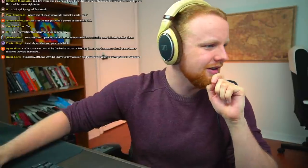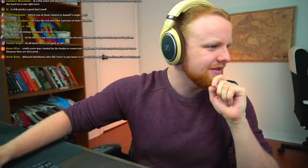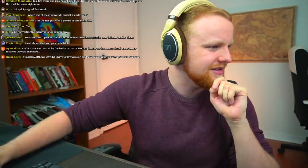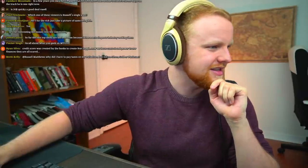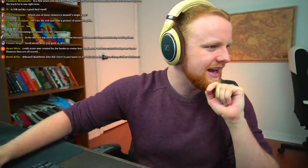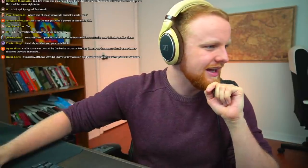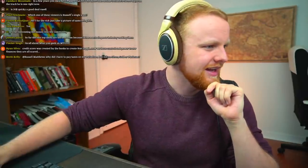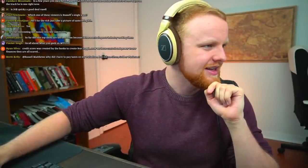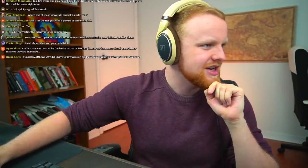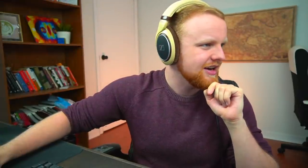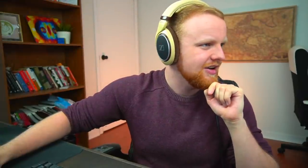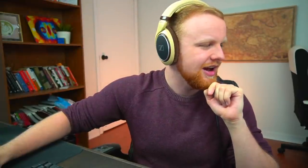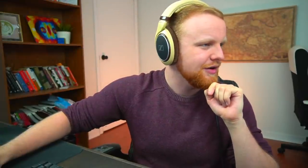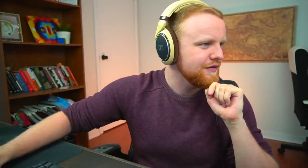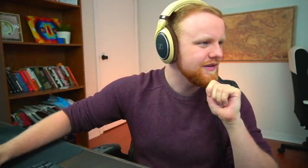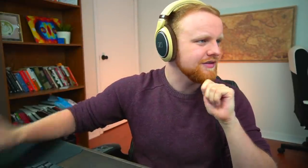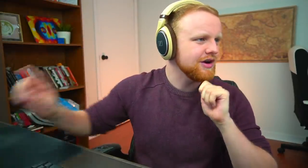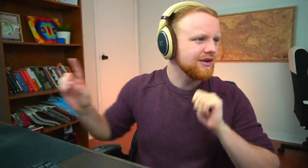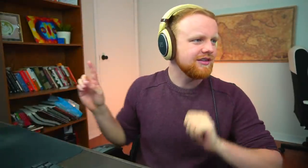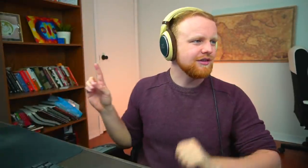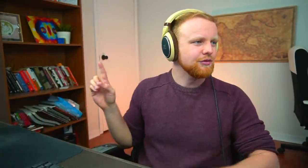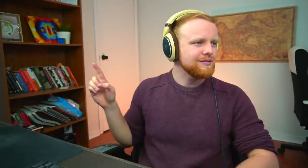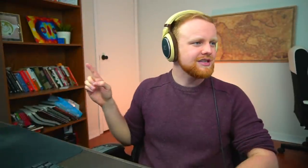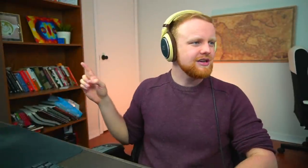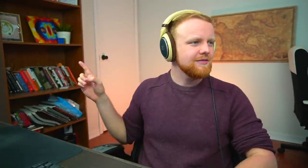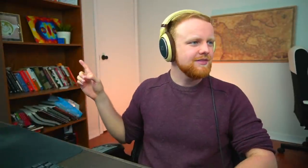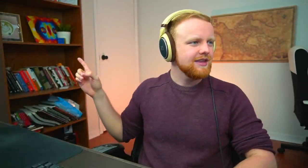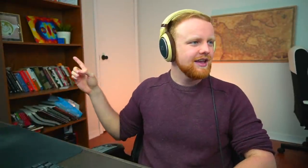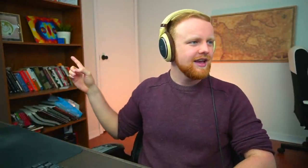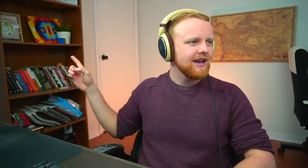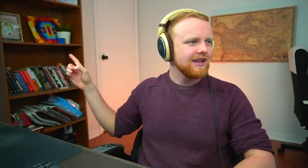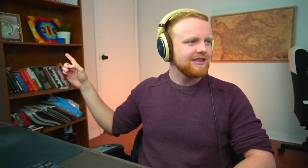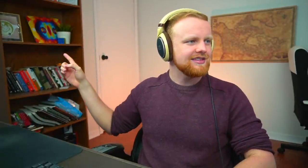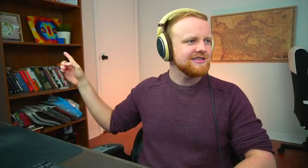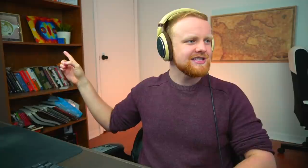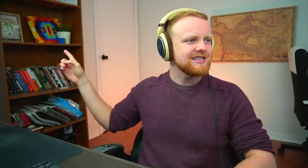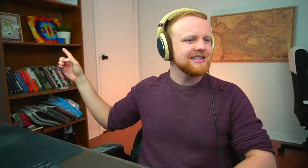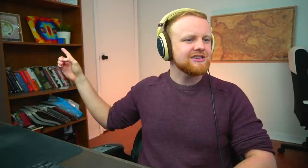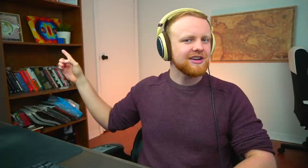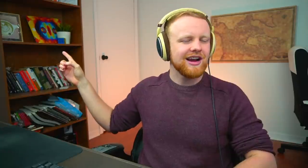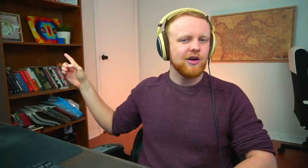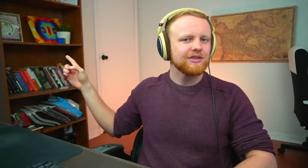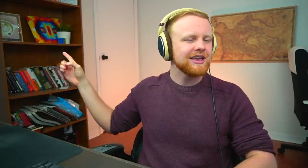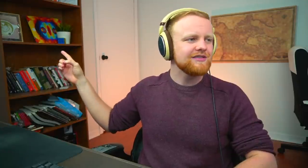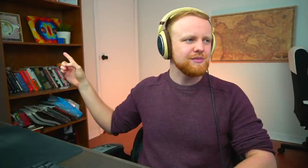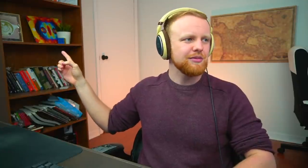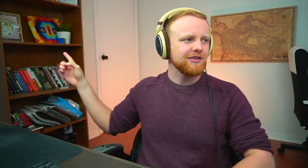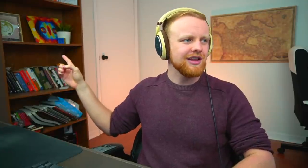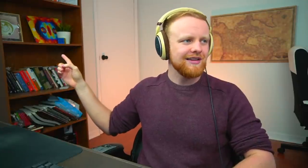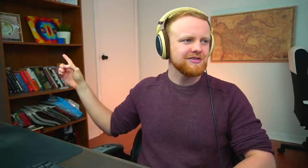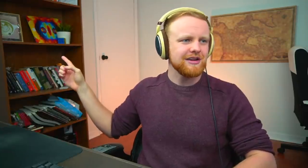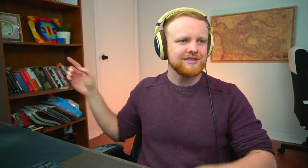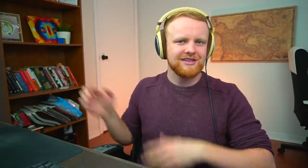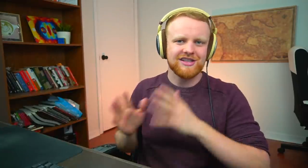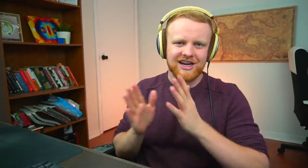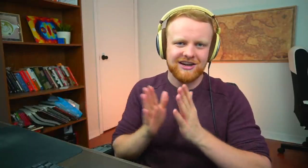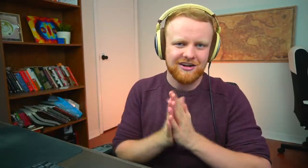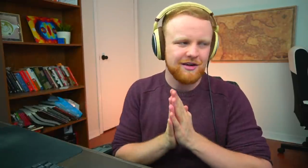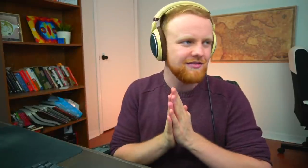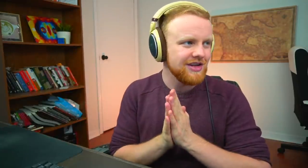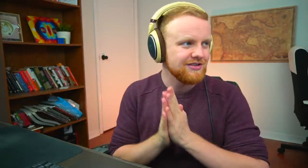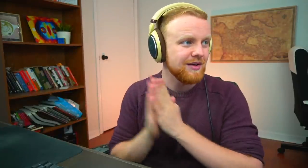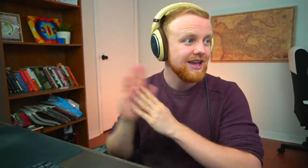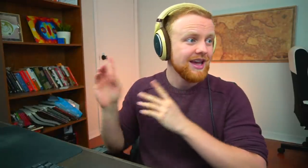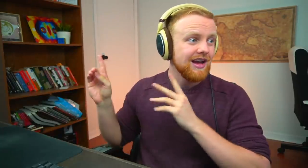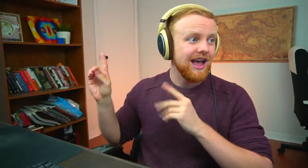I'll turn off this chat. Check out, I don't know if you've ever noticed this Rubik's Cube. This is an Easter egg I only give to people on the live streams. You can check it out